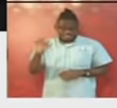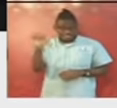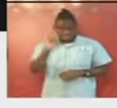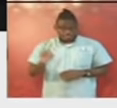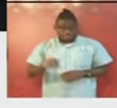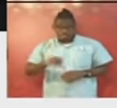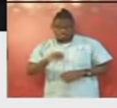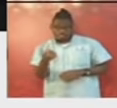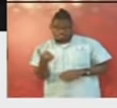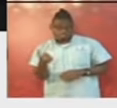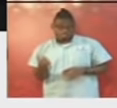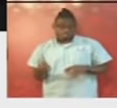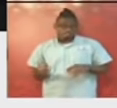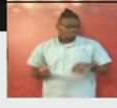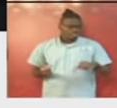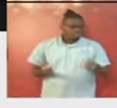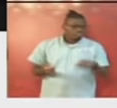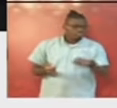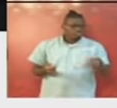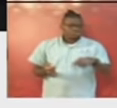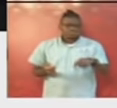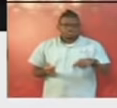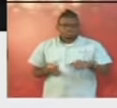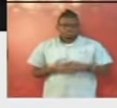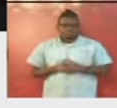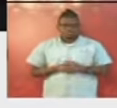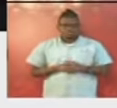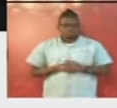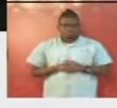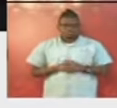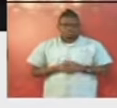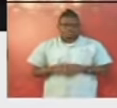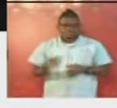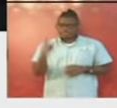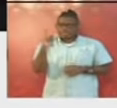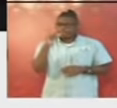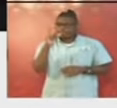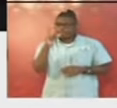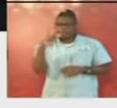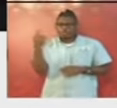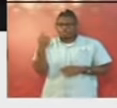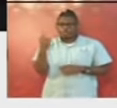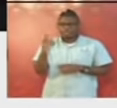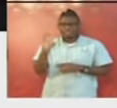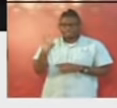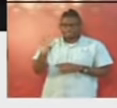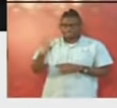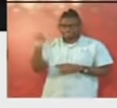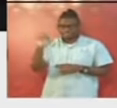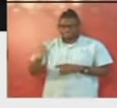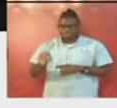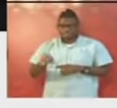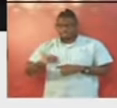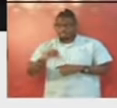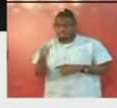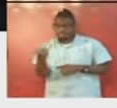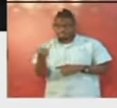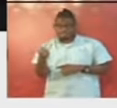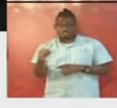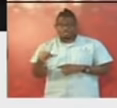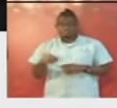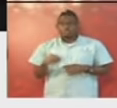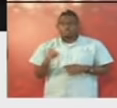41.2%. Asthma is only 6.8% in Victoria. However, in St. George West, it went